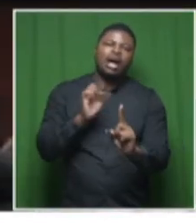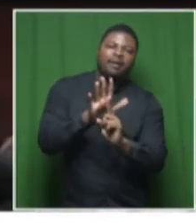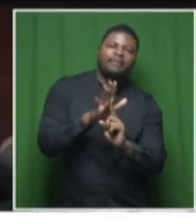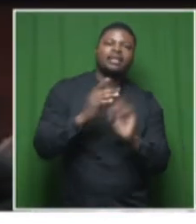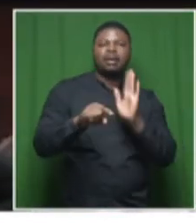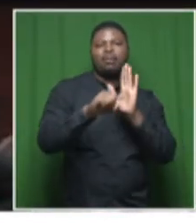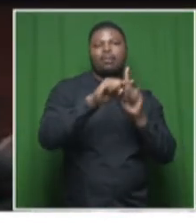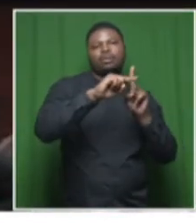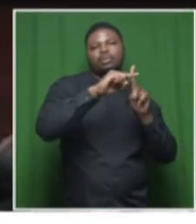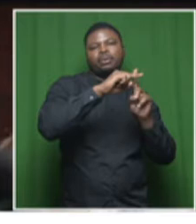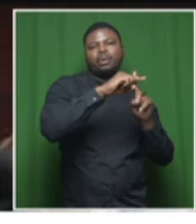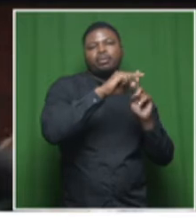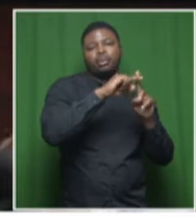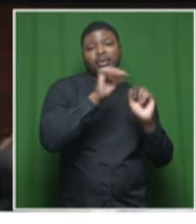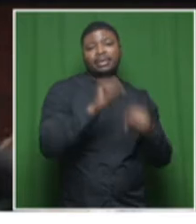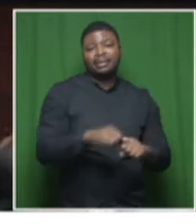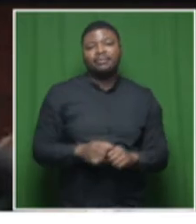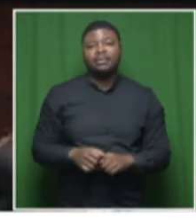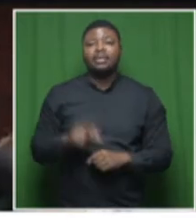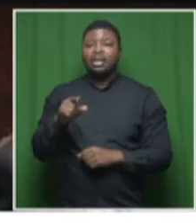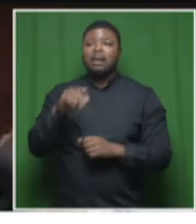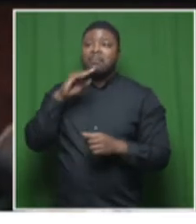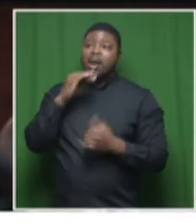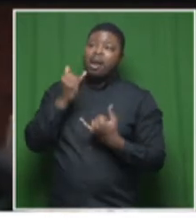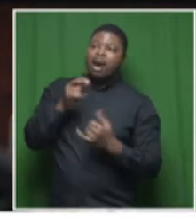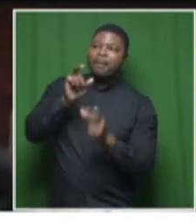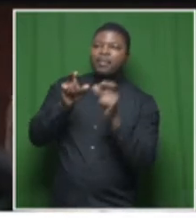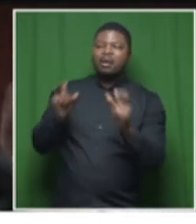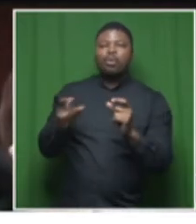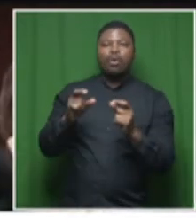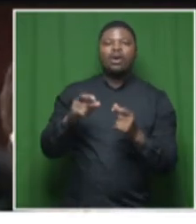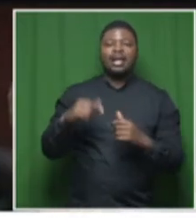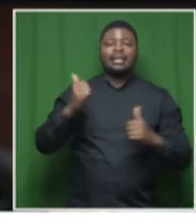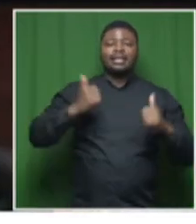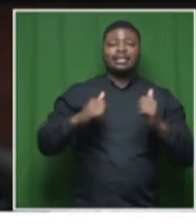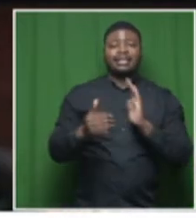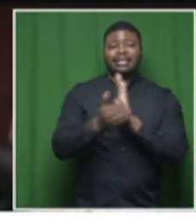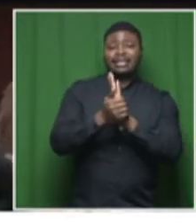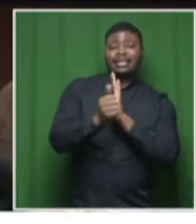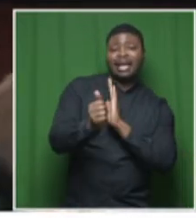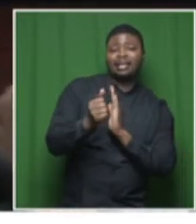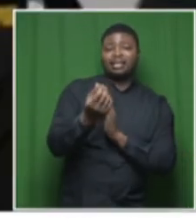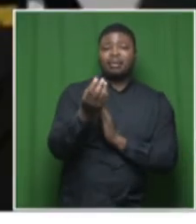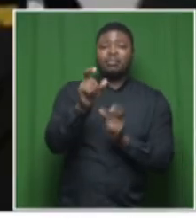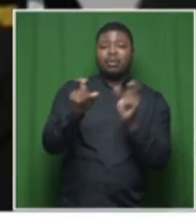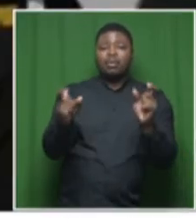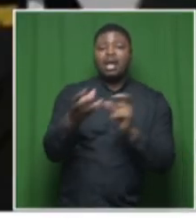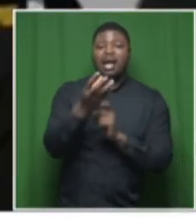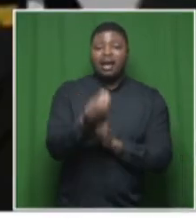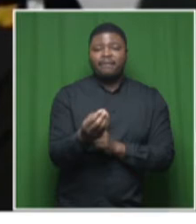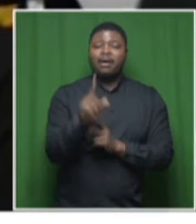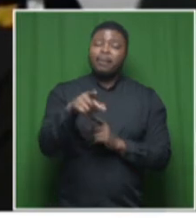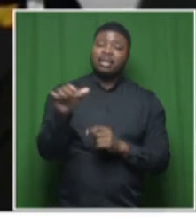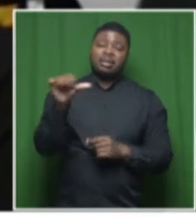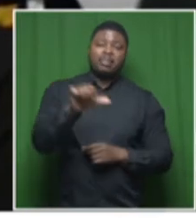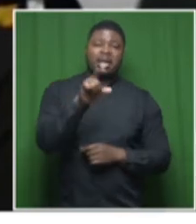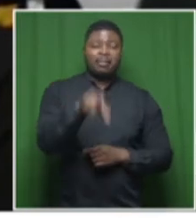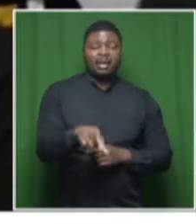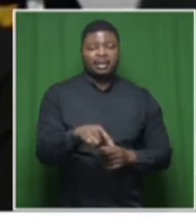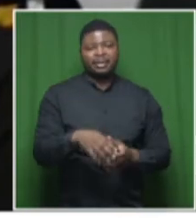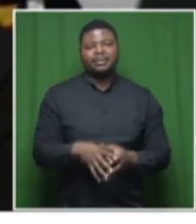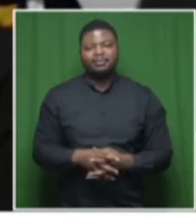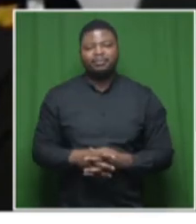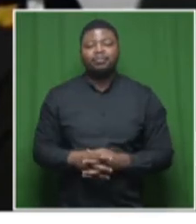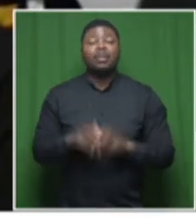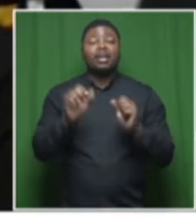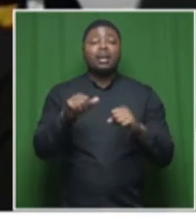raw talent in the province. The talent that has since left the province must come back. But not only that, we